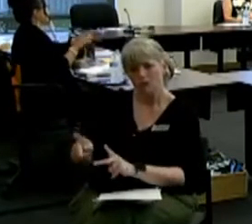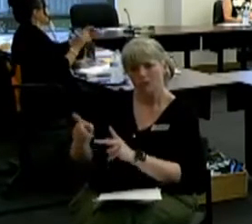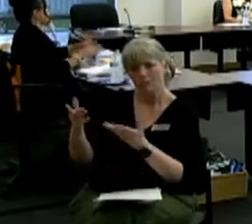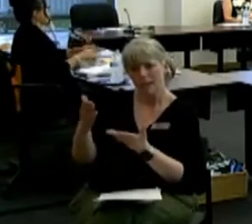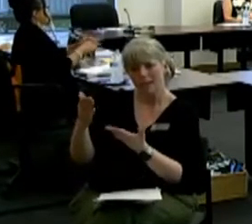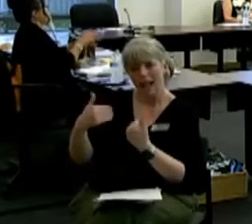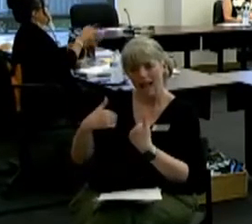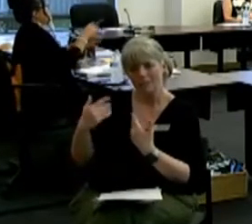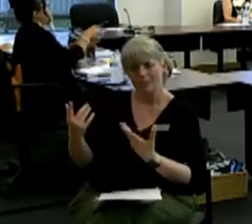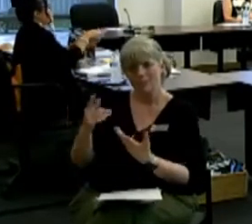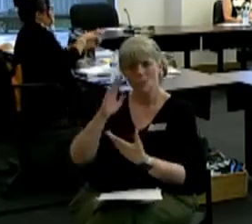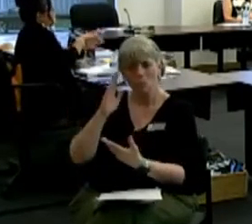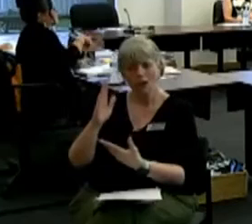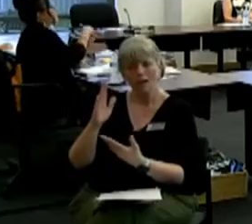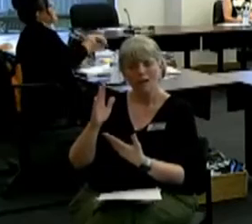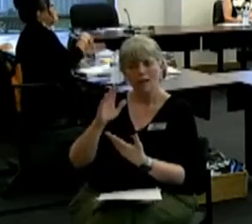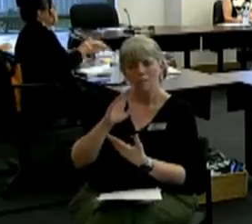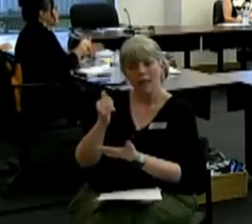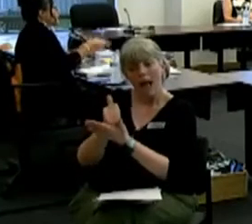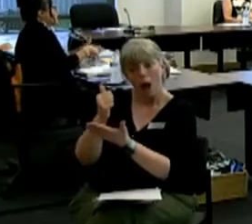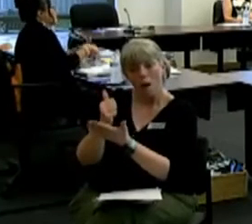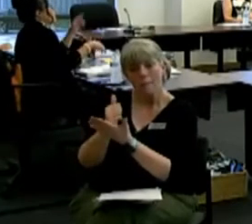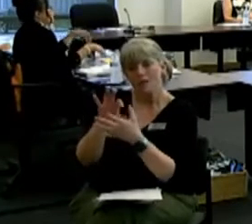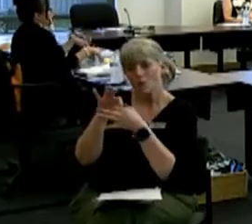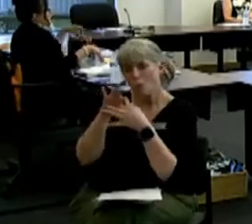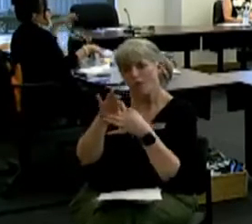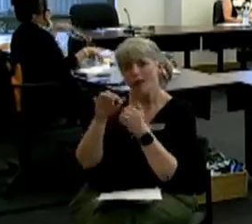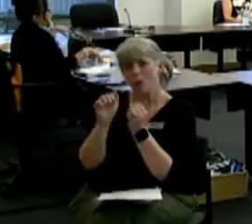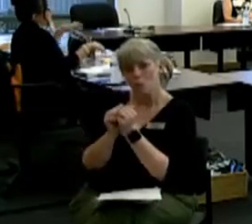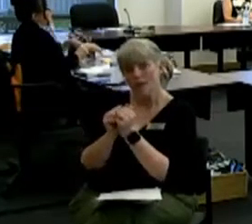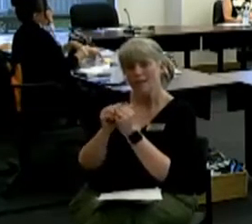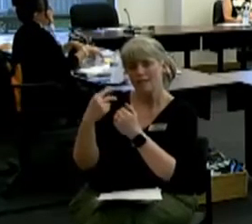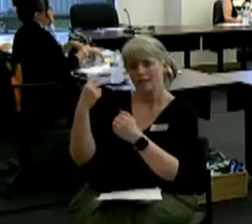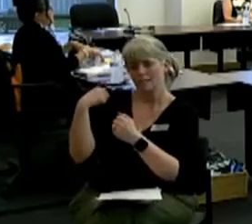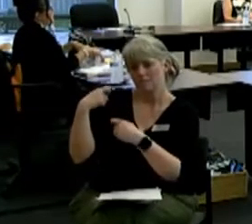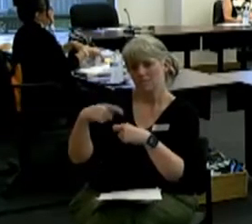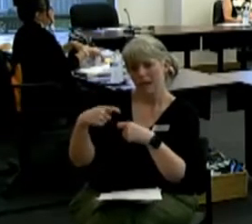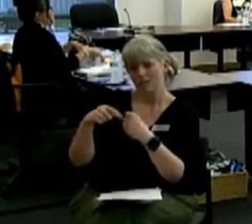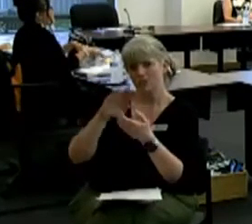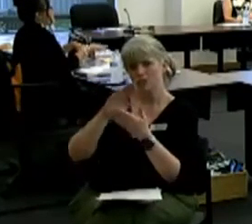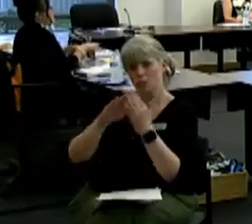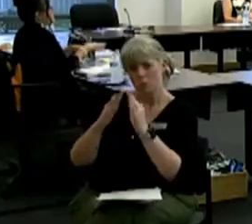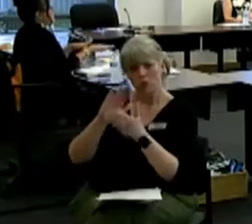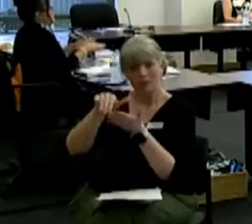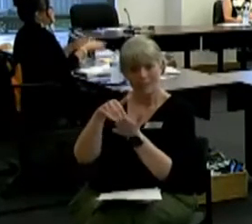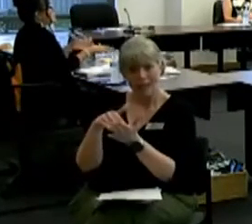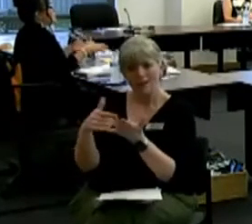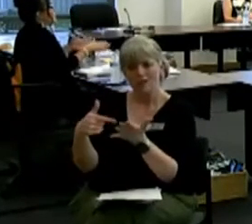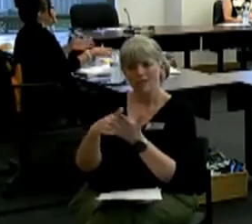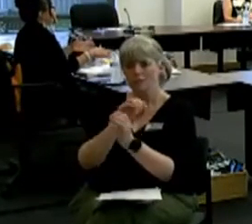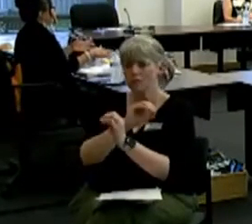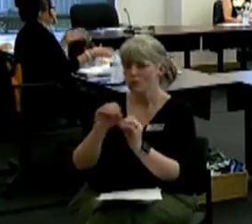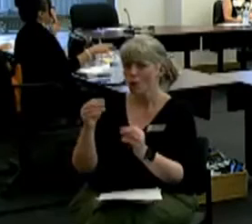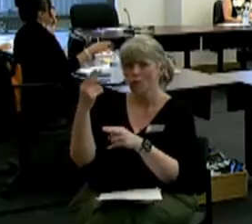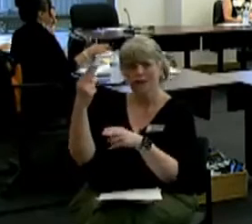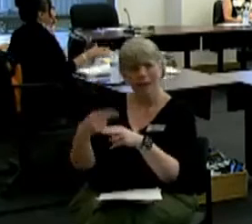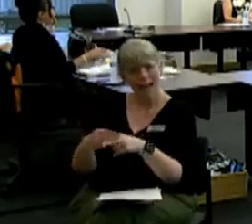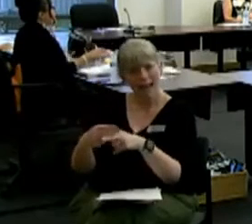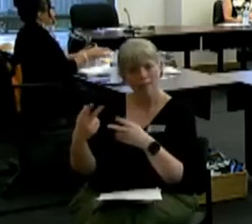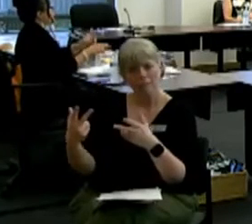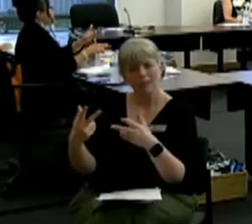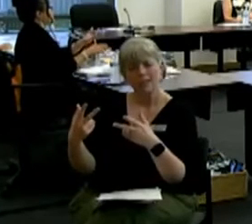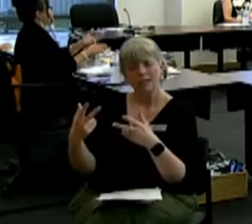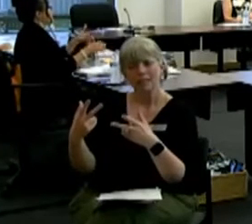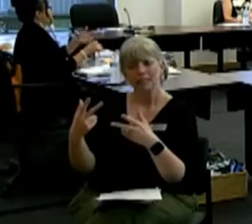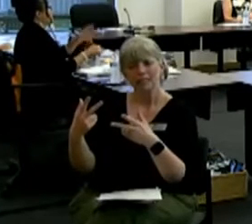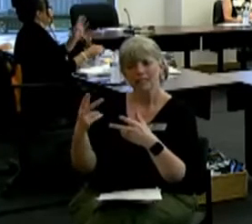main campus is going to be helping coordinate it with the Spanish Community Center. There was no name. And that's where